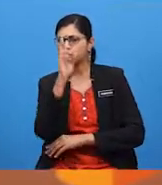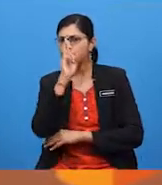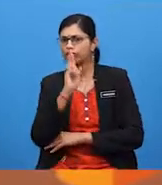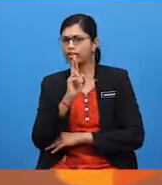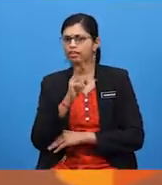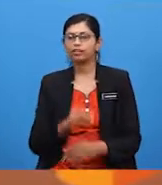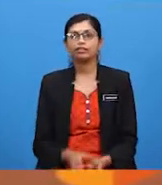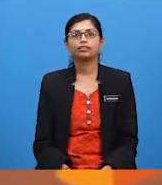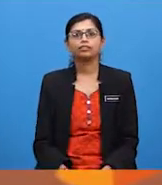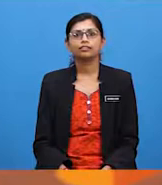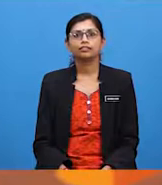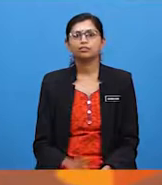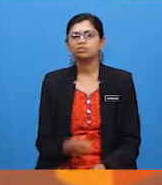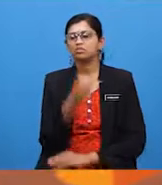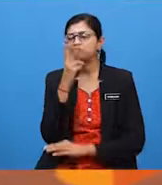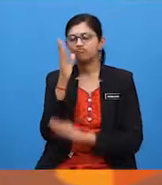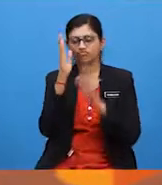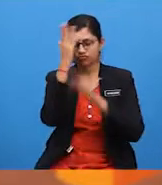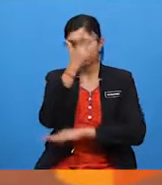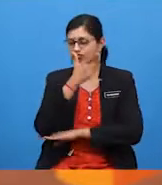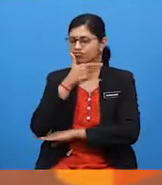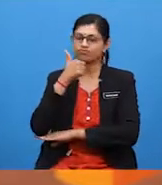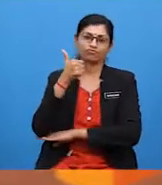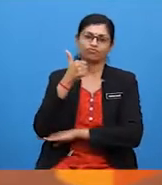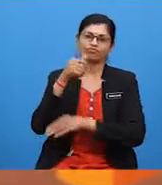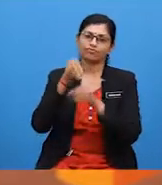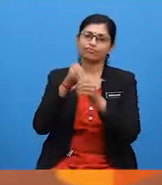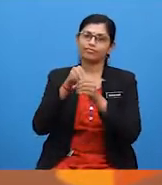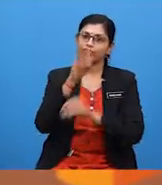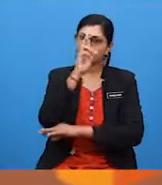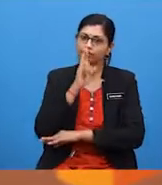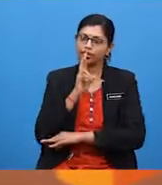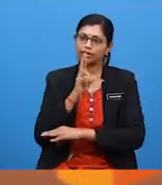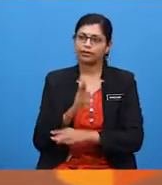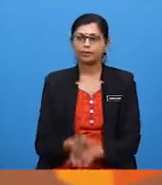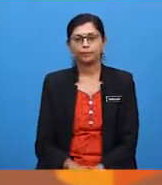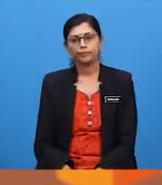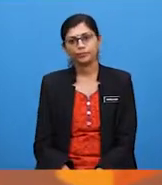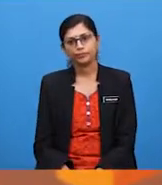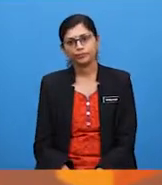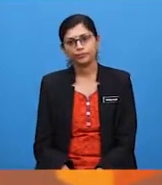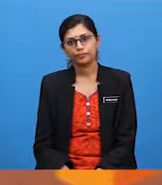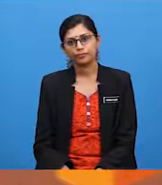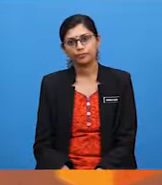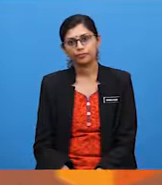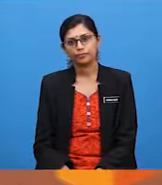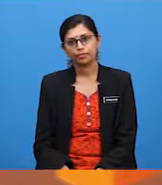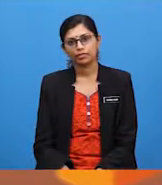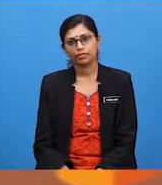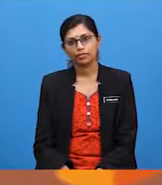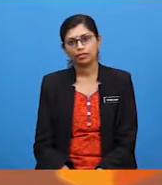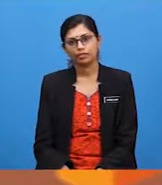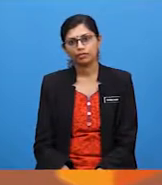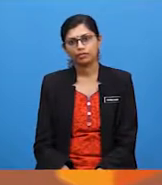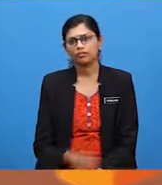Oh, you're going to look amazing in it, trust me. Oh no, definitely, definitely not. Not